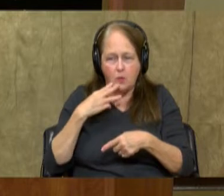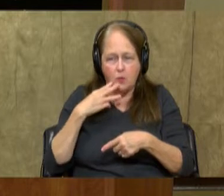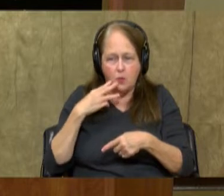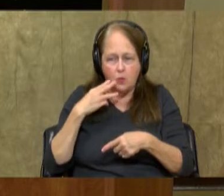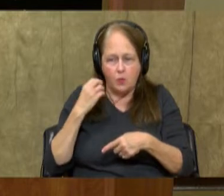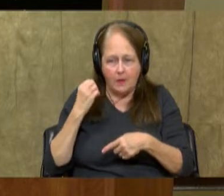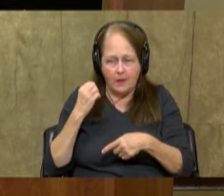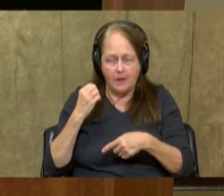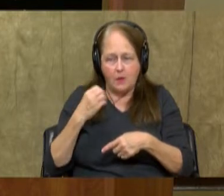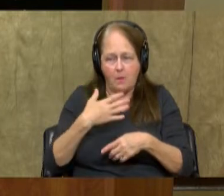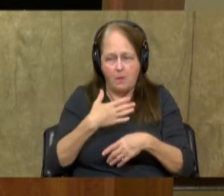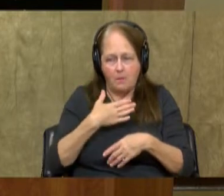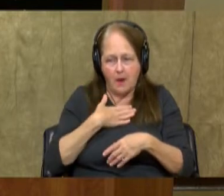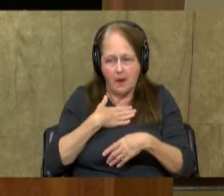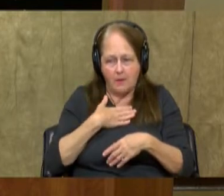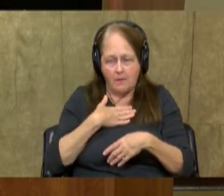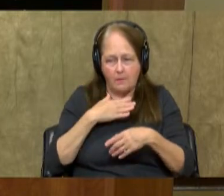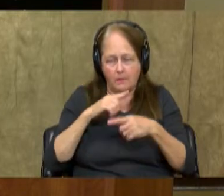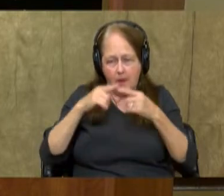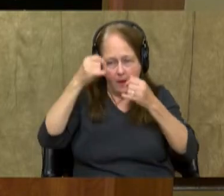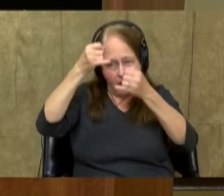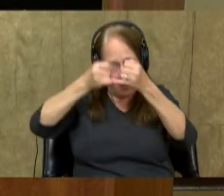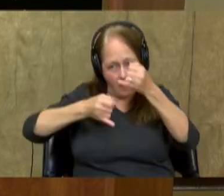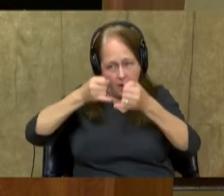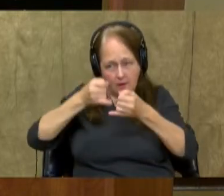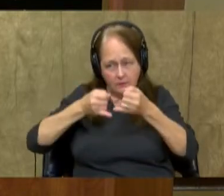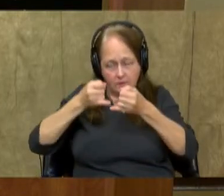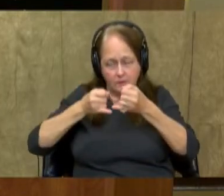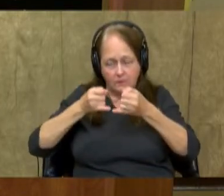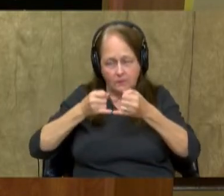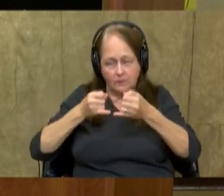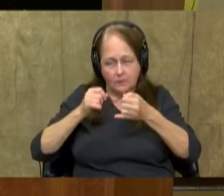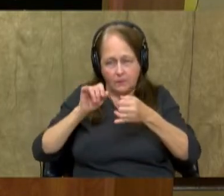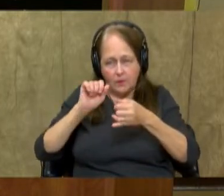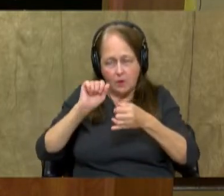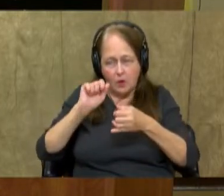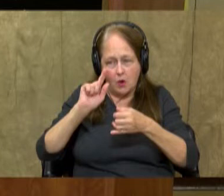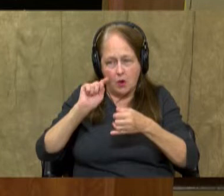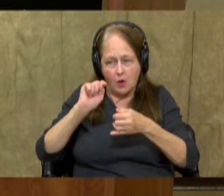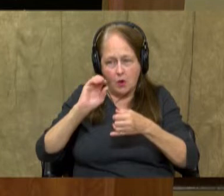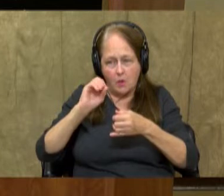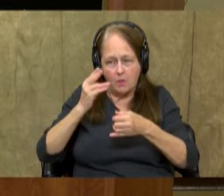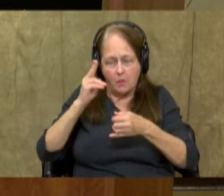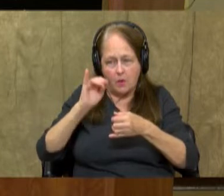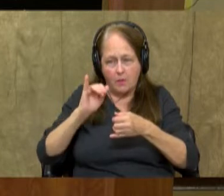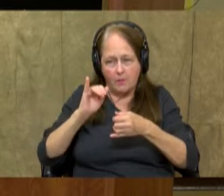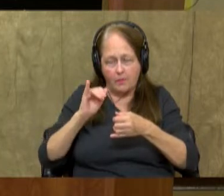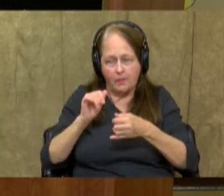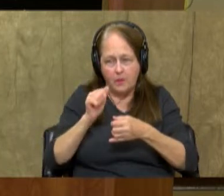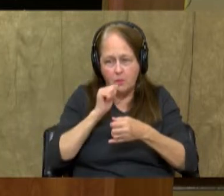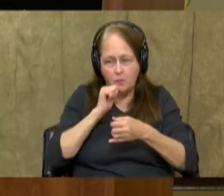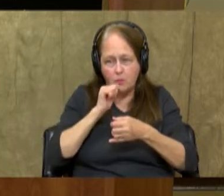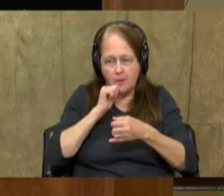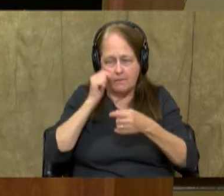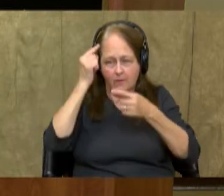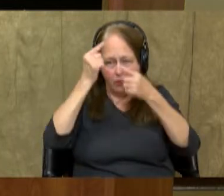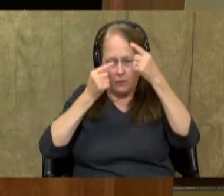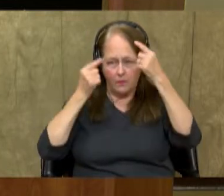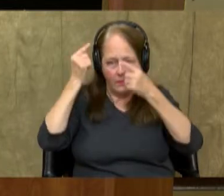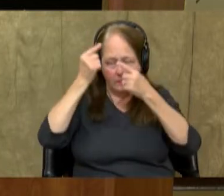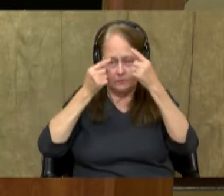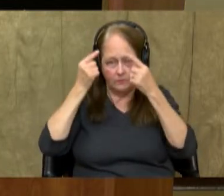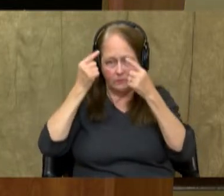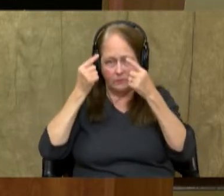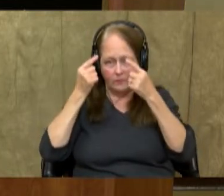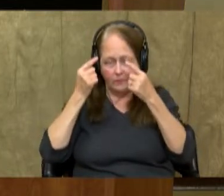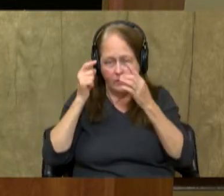my. Last but not least, an autobiography also includes the subject's private thoughts.